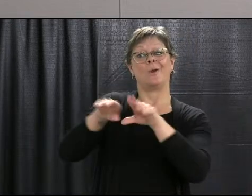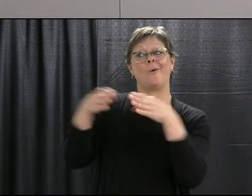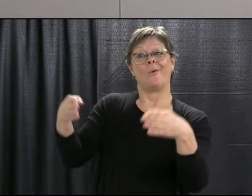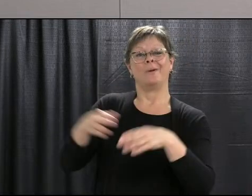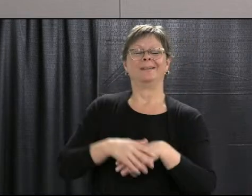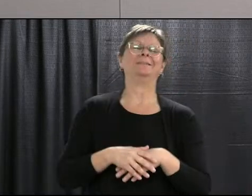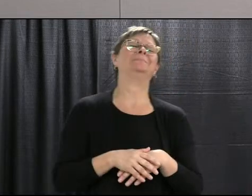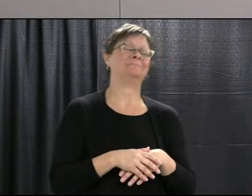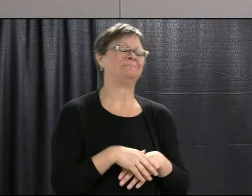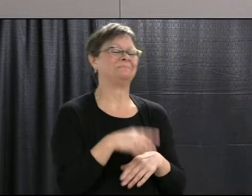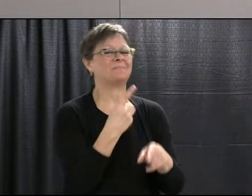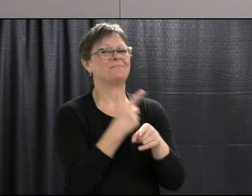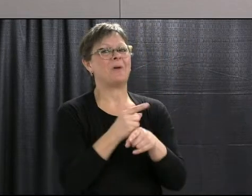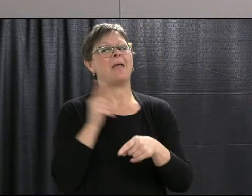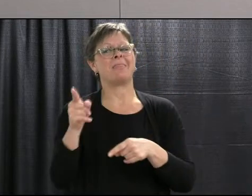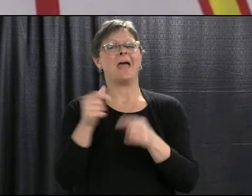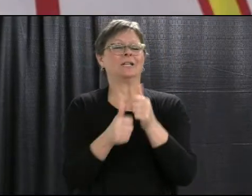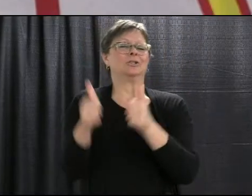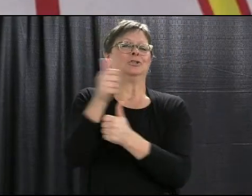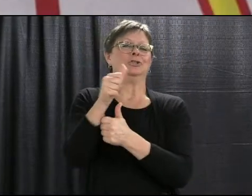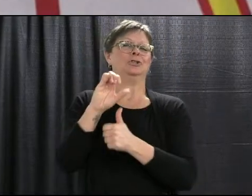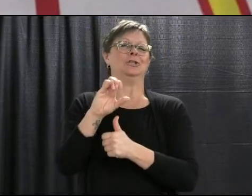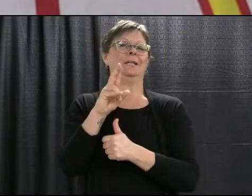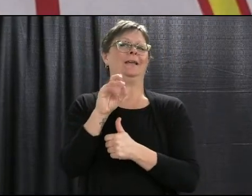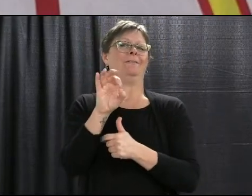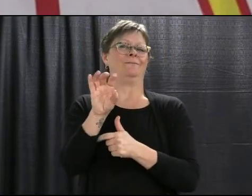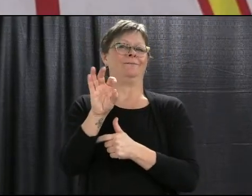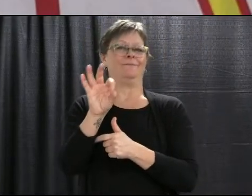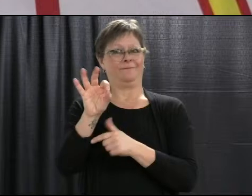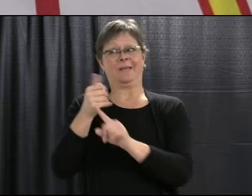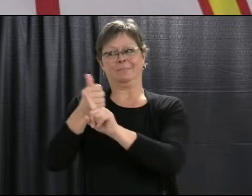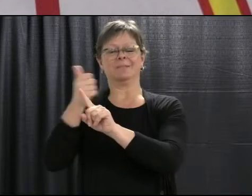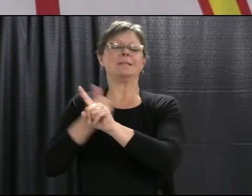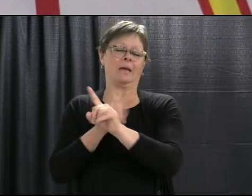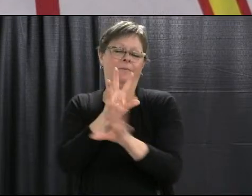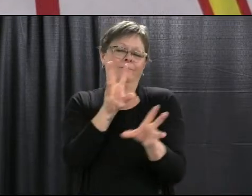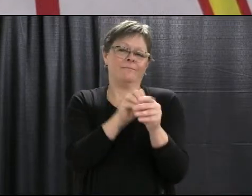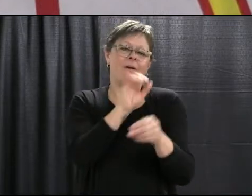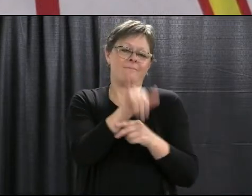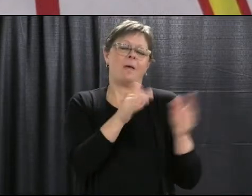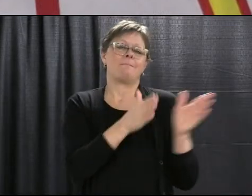chief is part of that planning. Certainly Dr. Parfrey